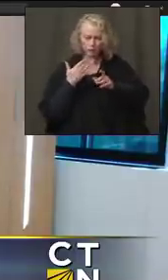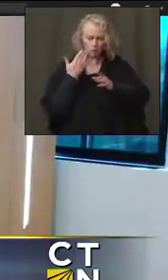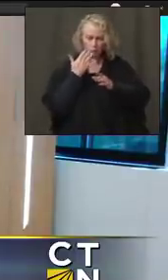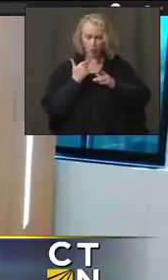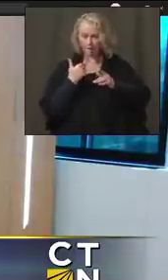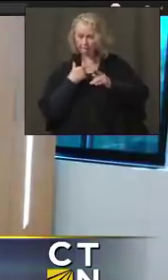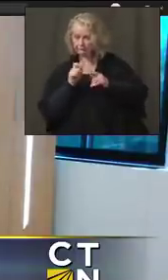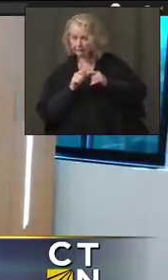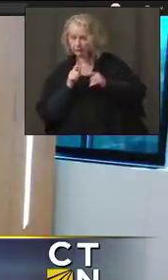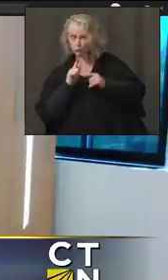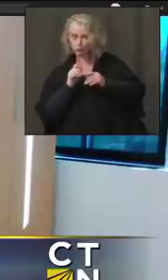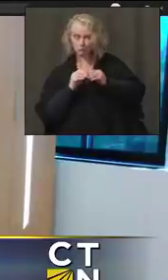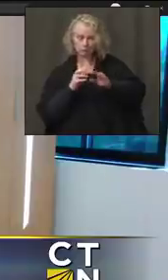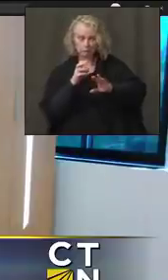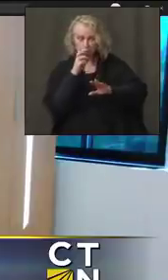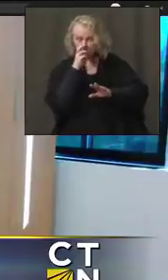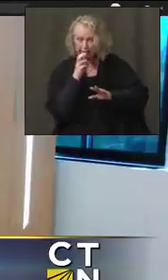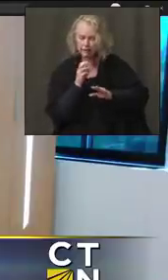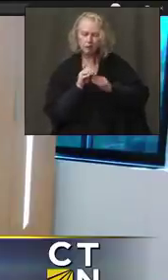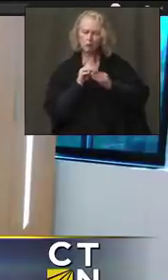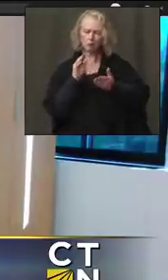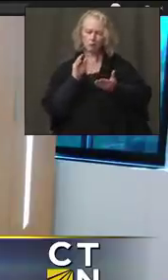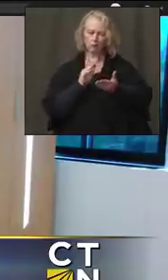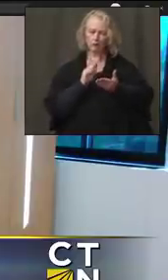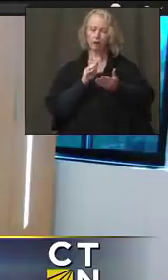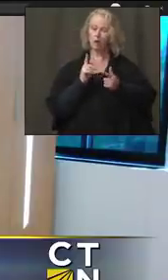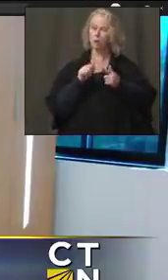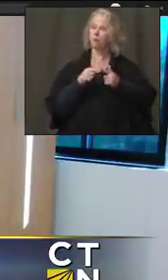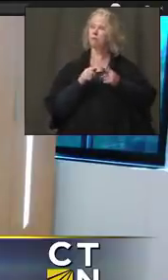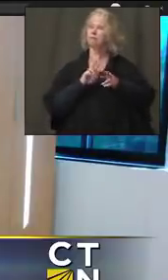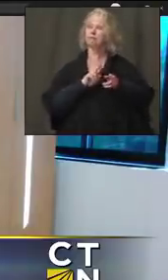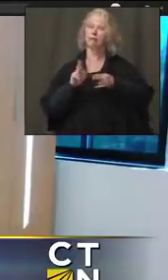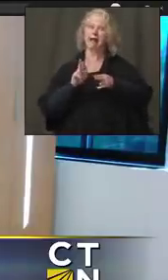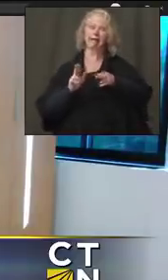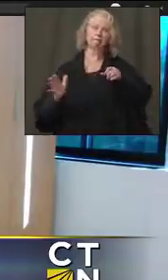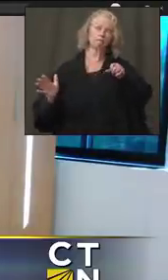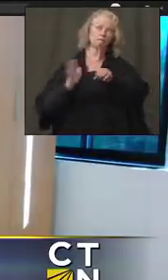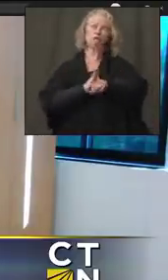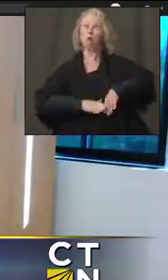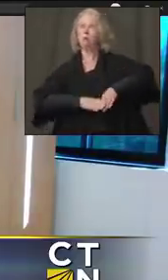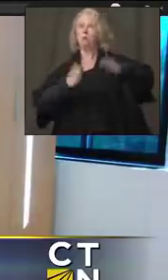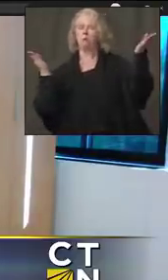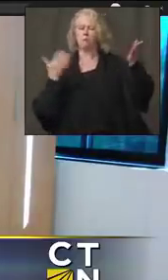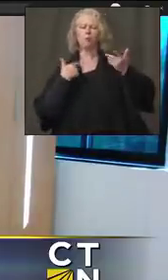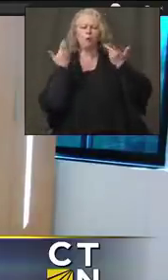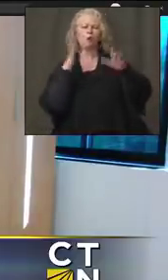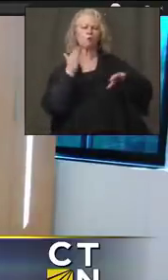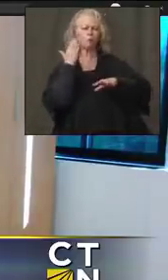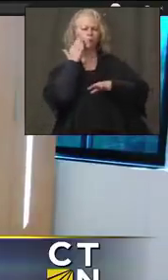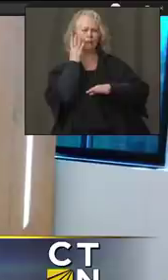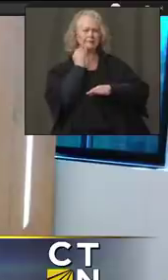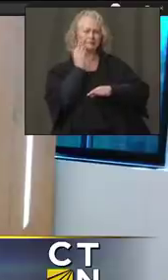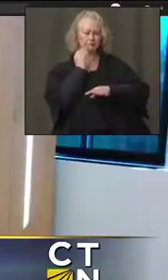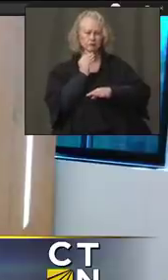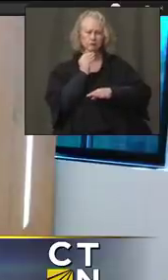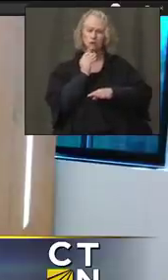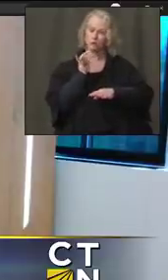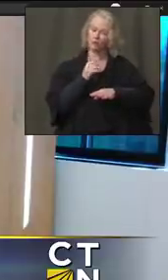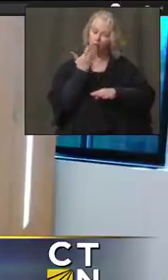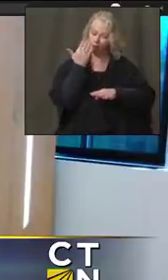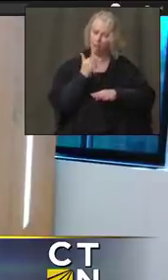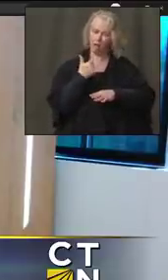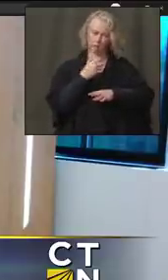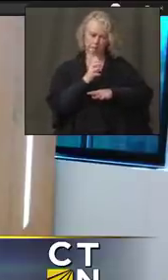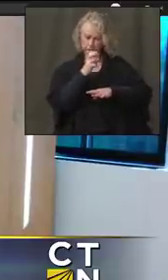need to do. So when we have to open fully, we know all the steps we have to take. So the hygiene conditions we're putting in